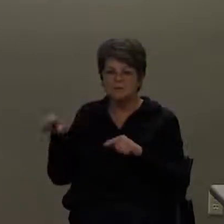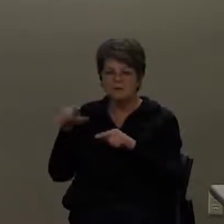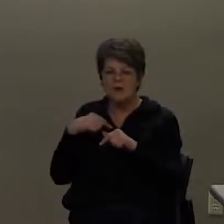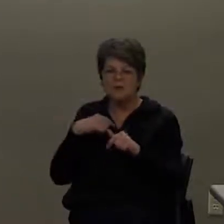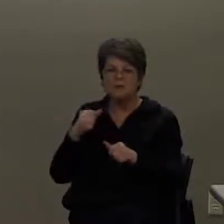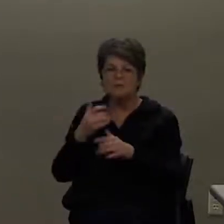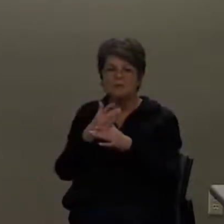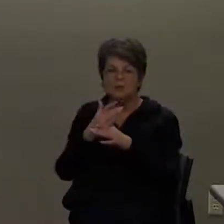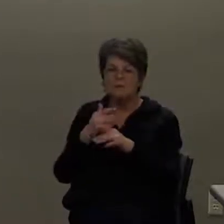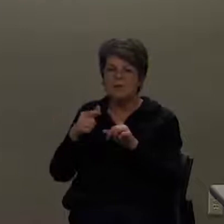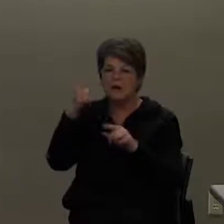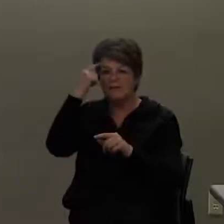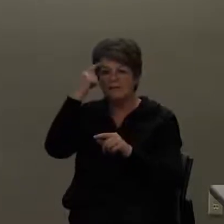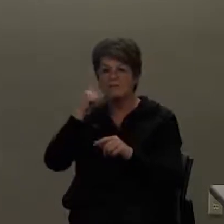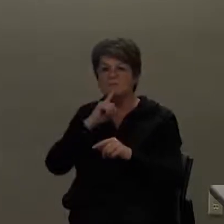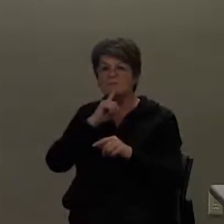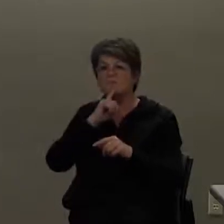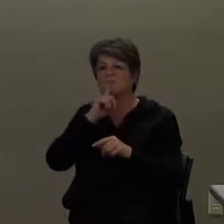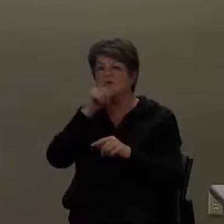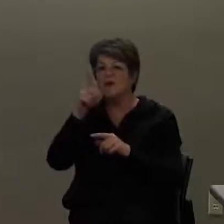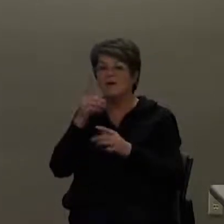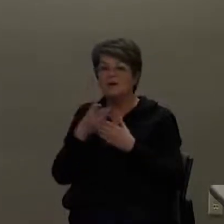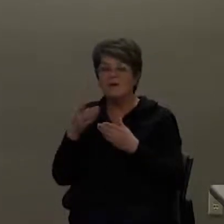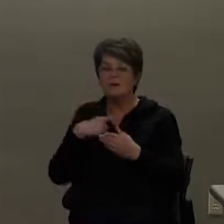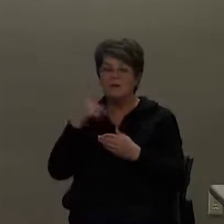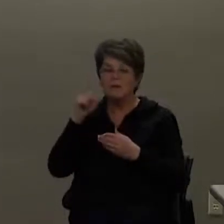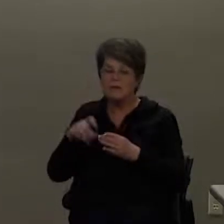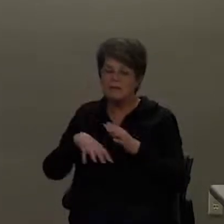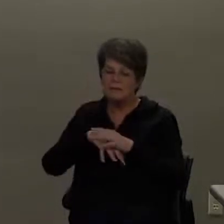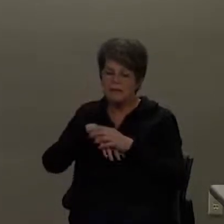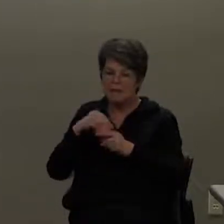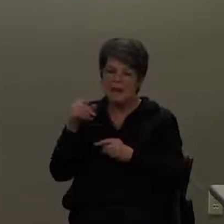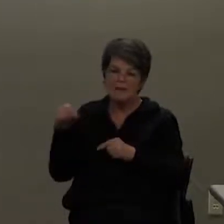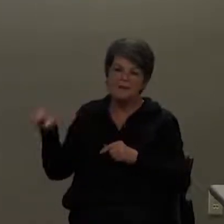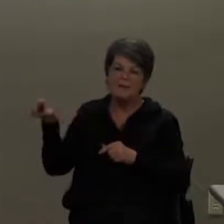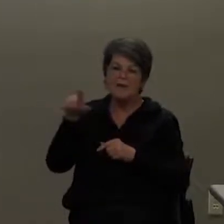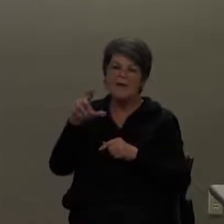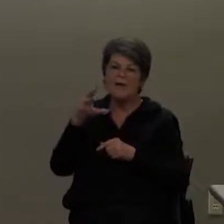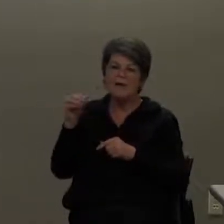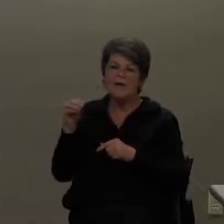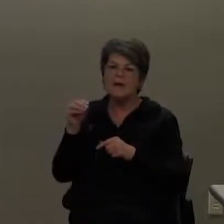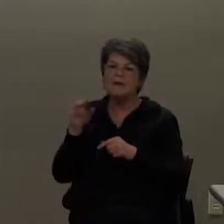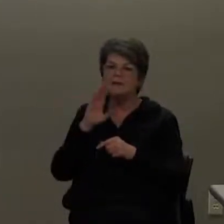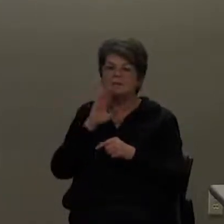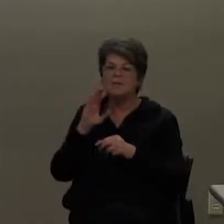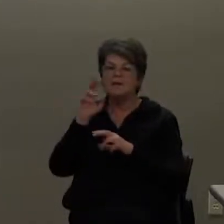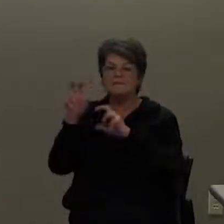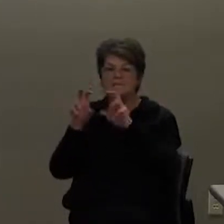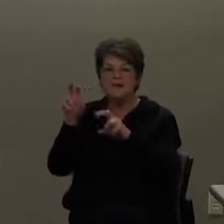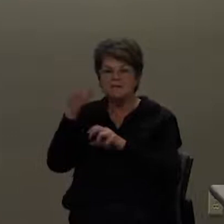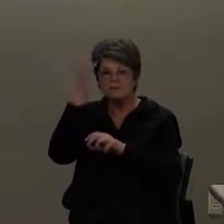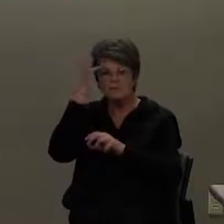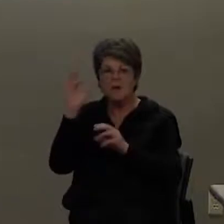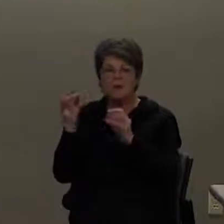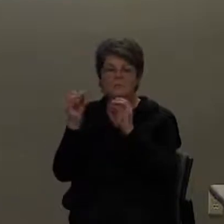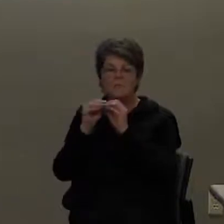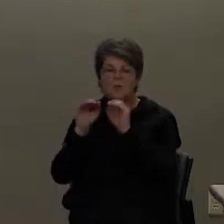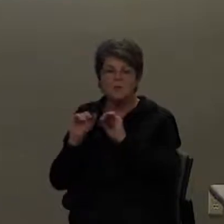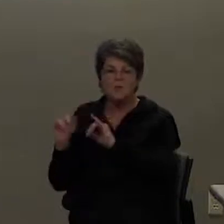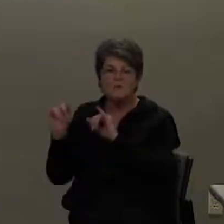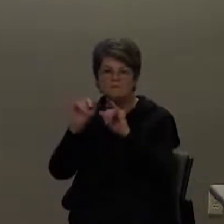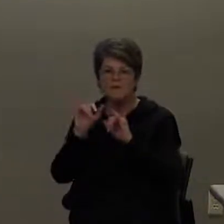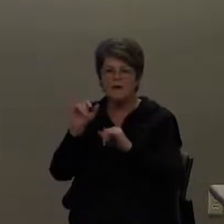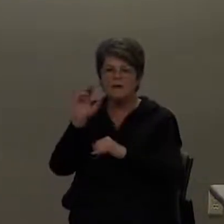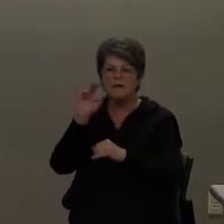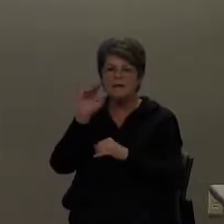share with you, but I think the reality is we need to get out there and invest more. We need to have a more unified